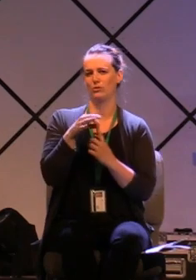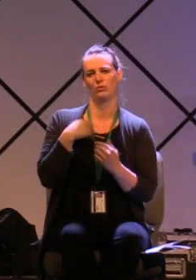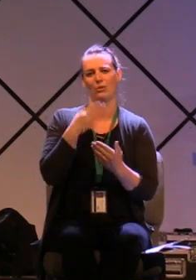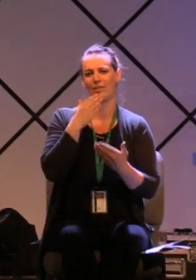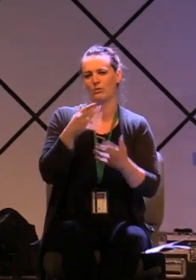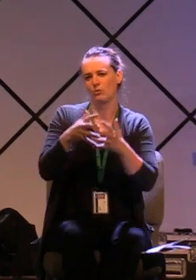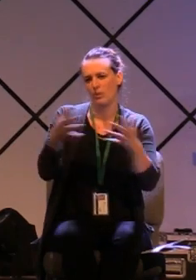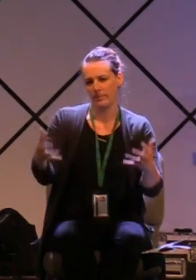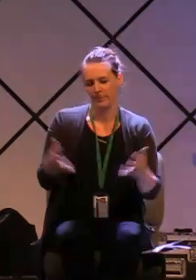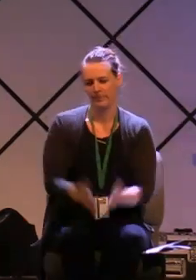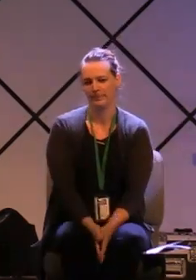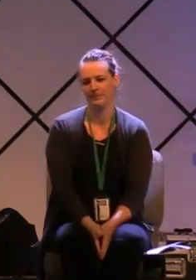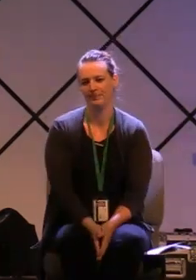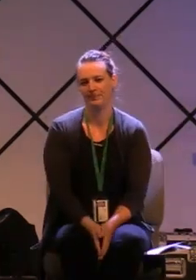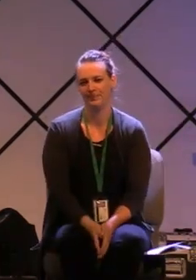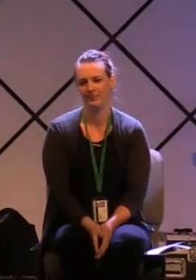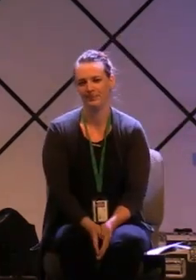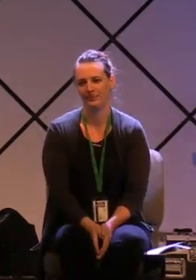much.